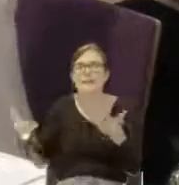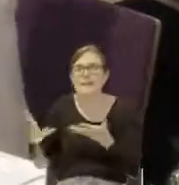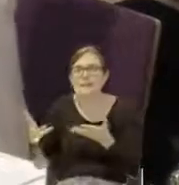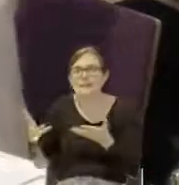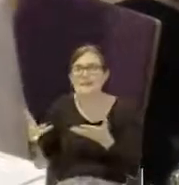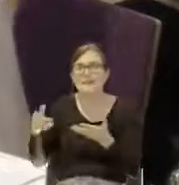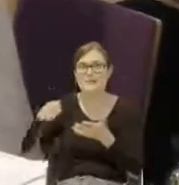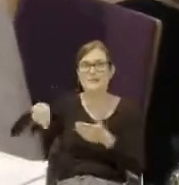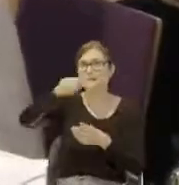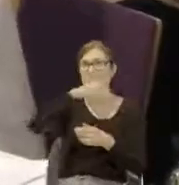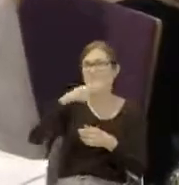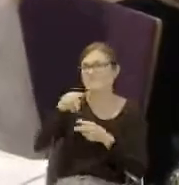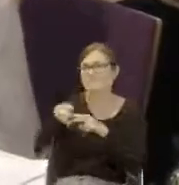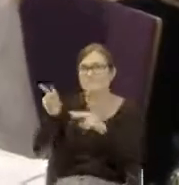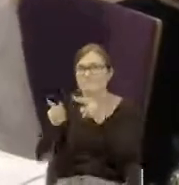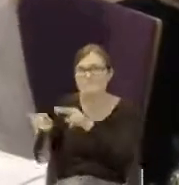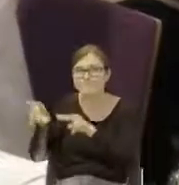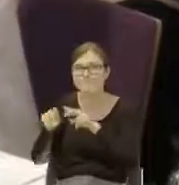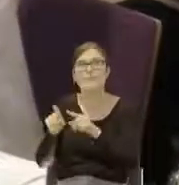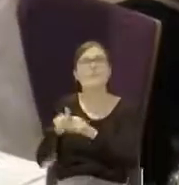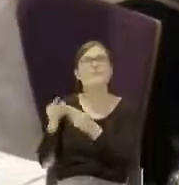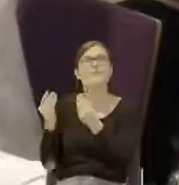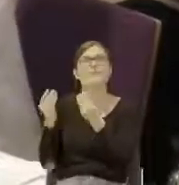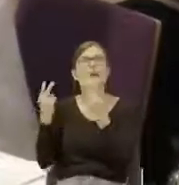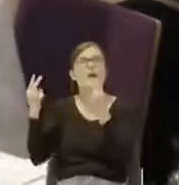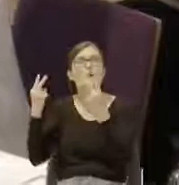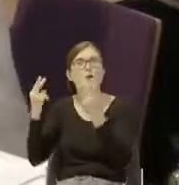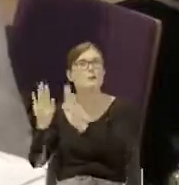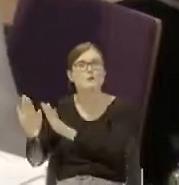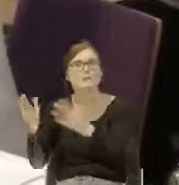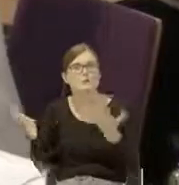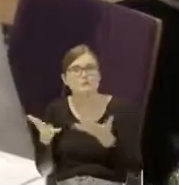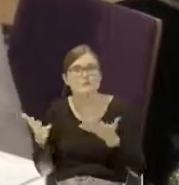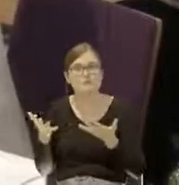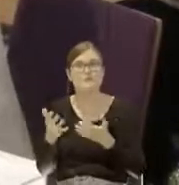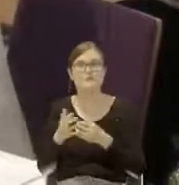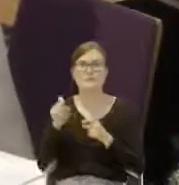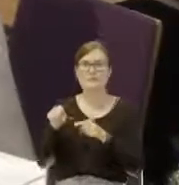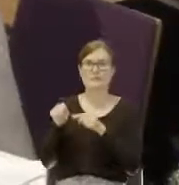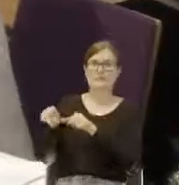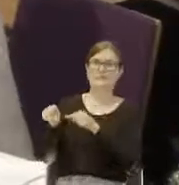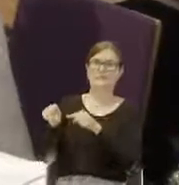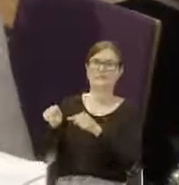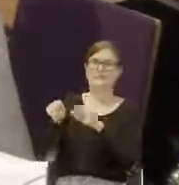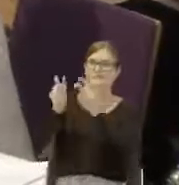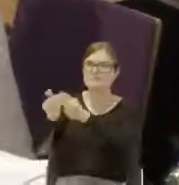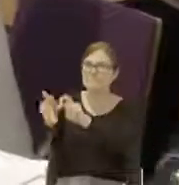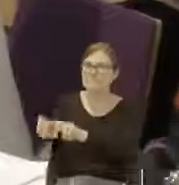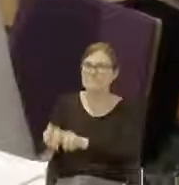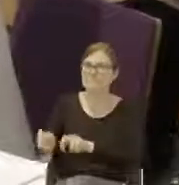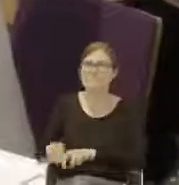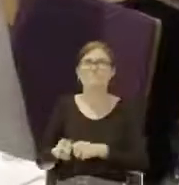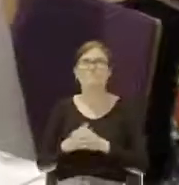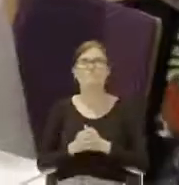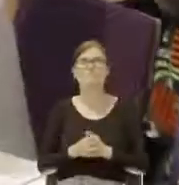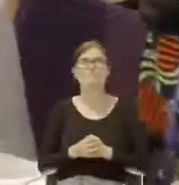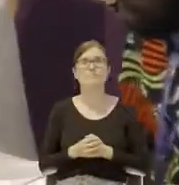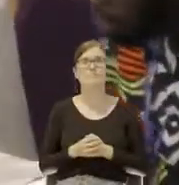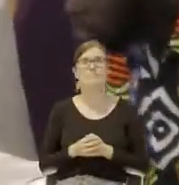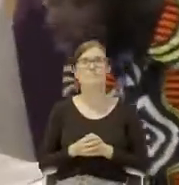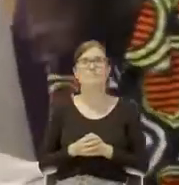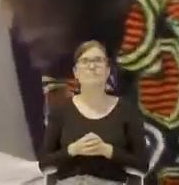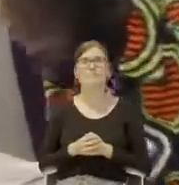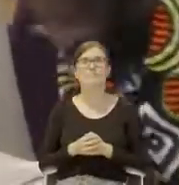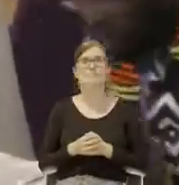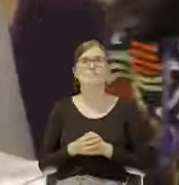way to look at that. Also, on national urban policies, our concern was always